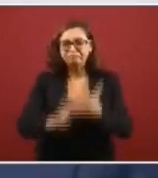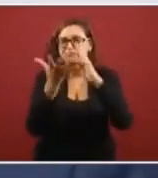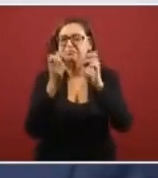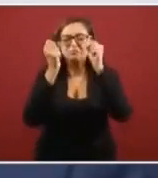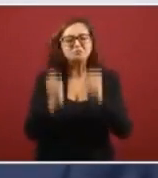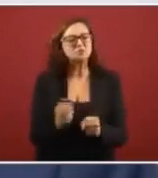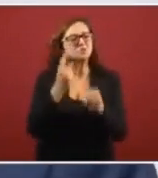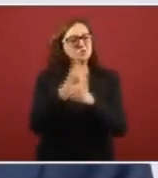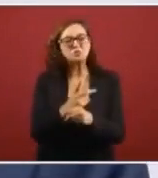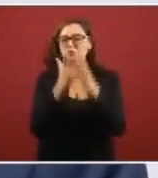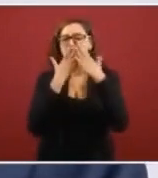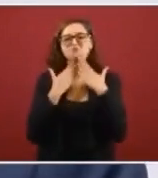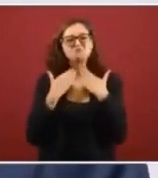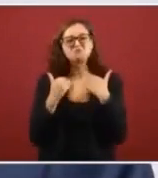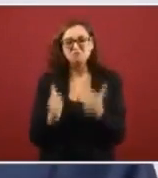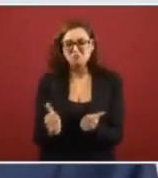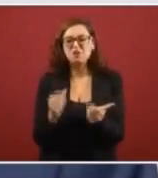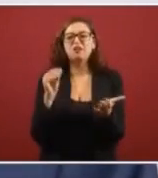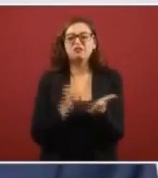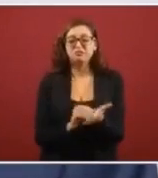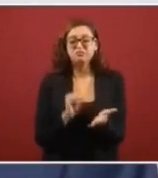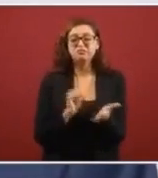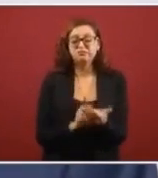I consider that